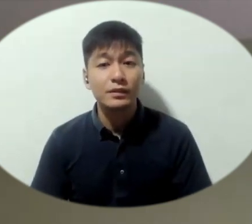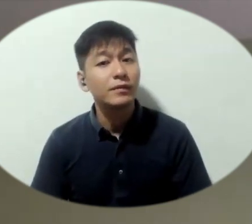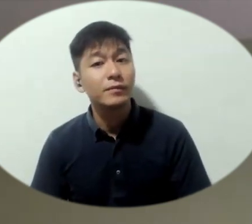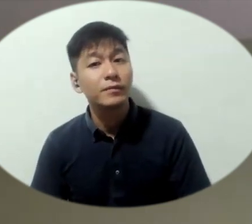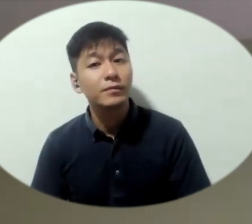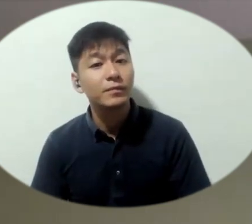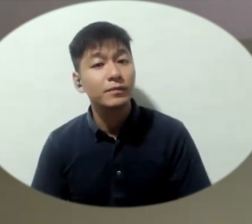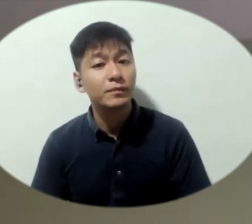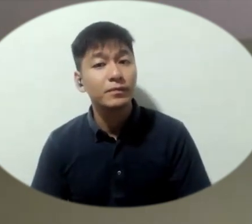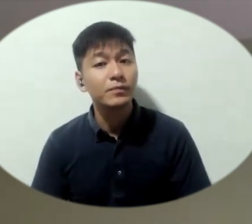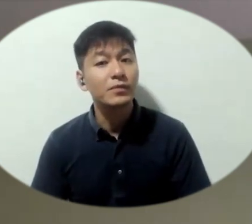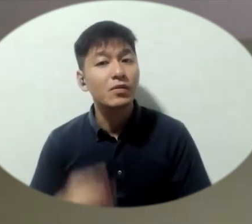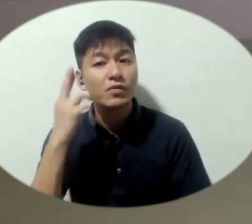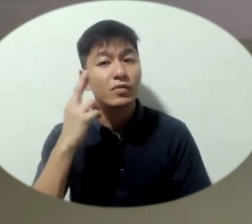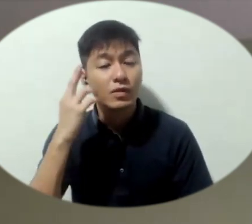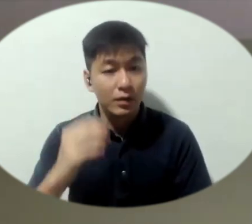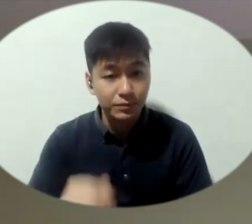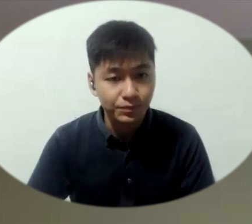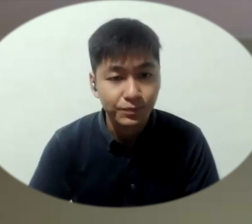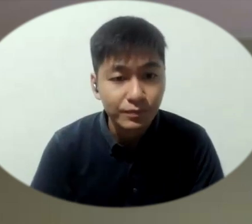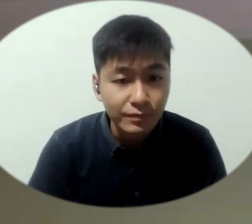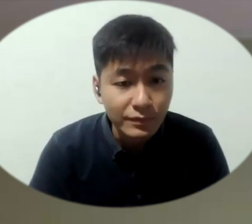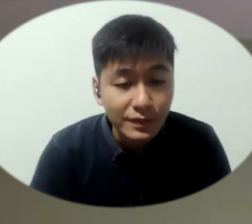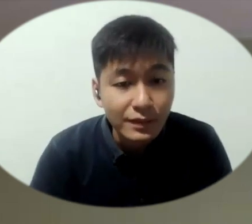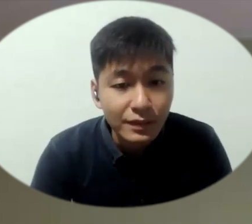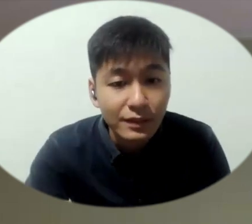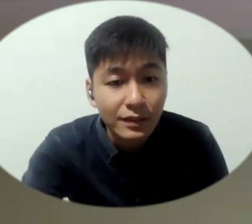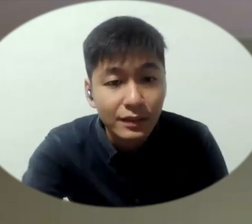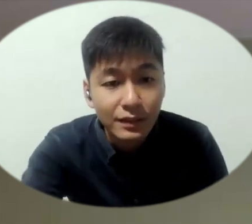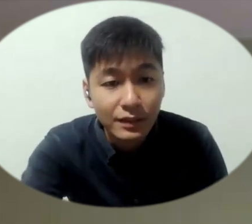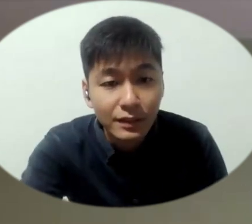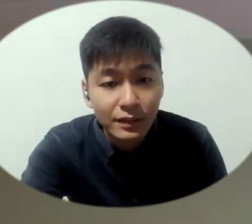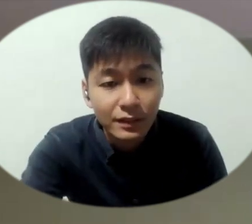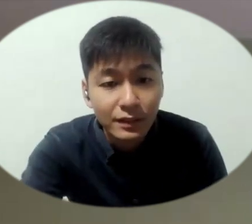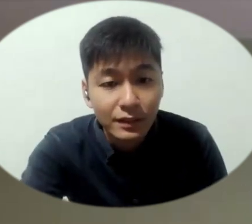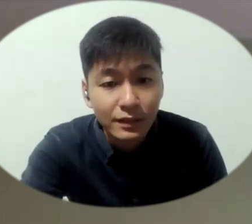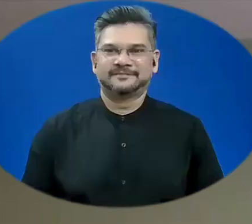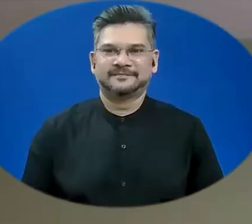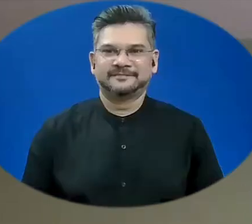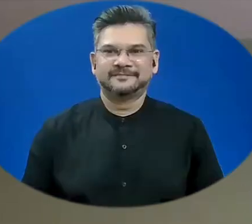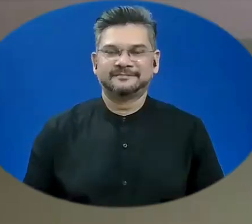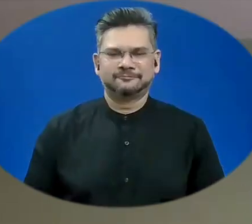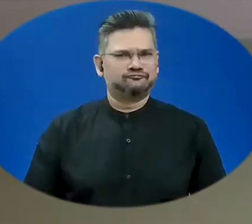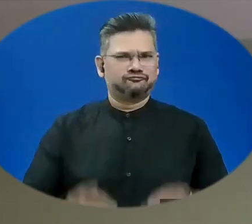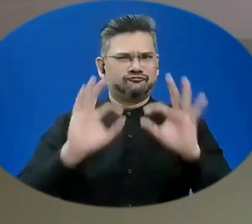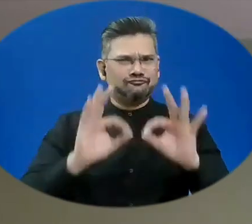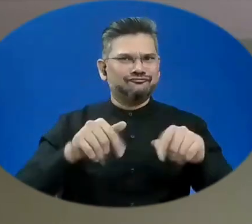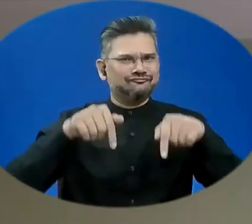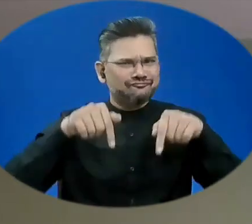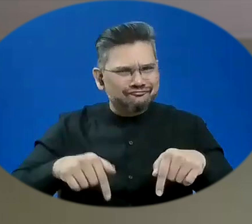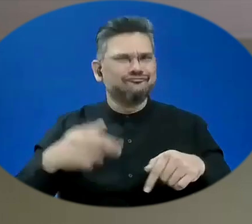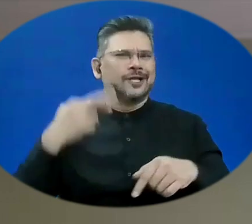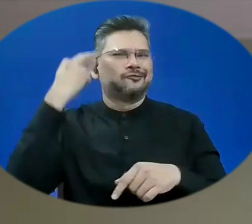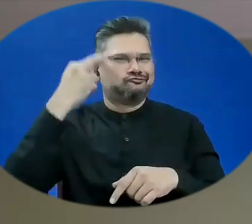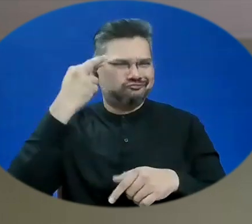are having these conversations. So beautifully stated, and bringing so many of the speakers so far together. This idea that we as care partners,